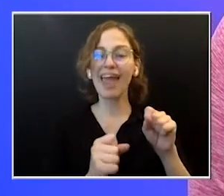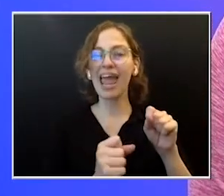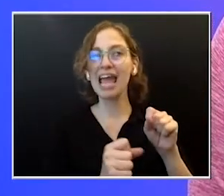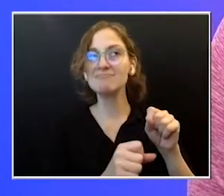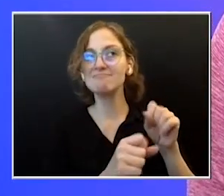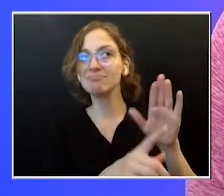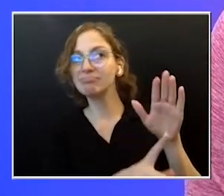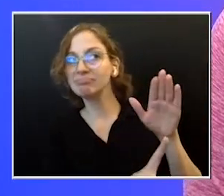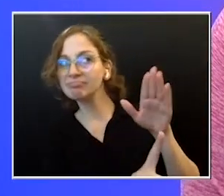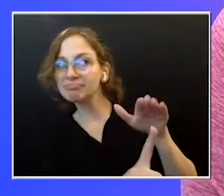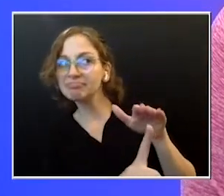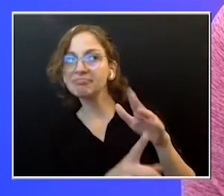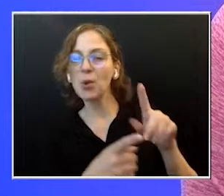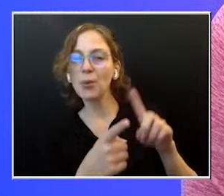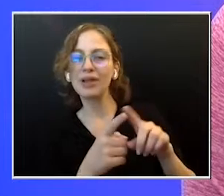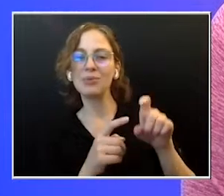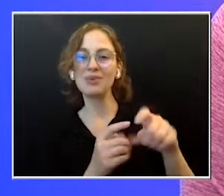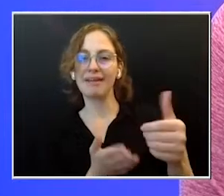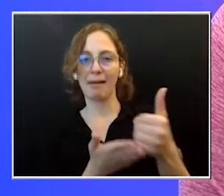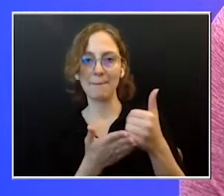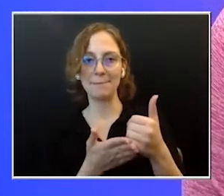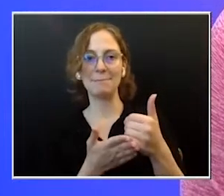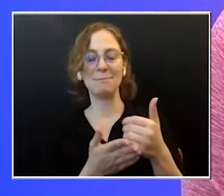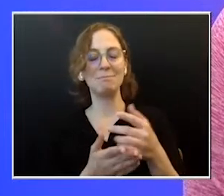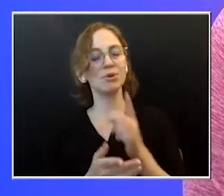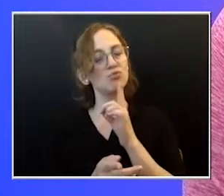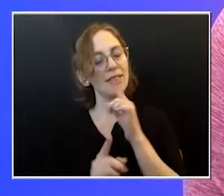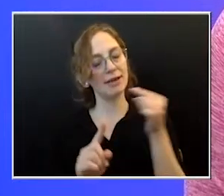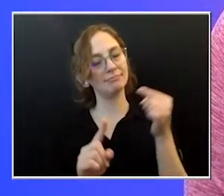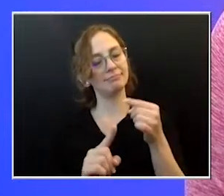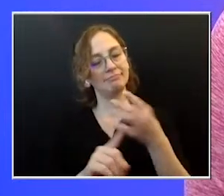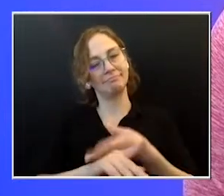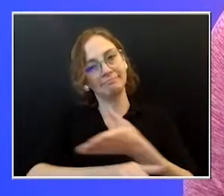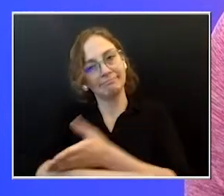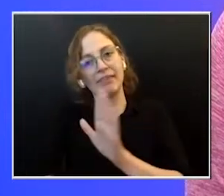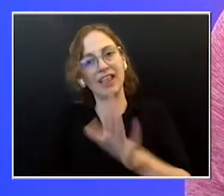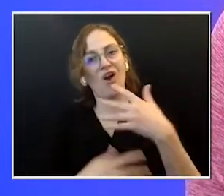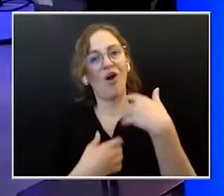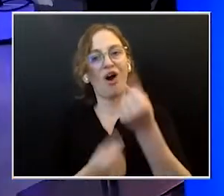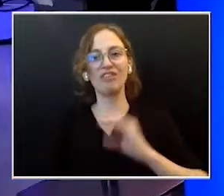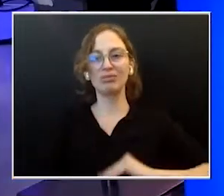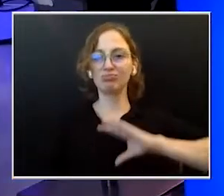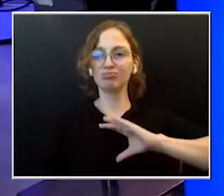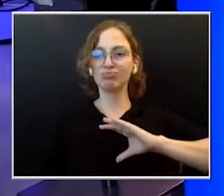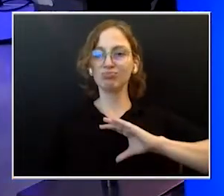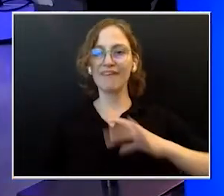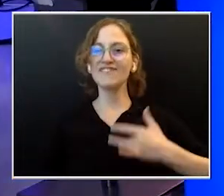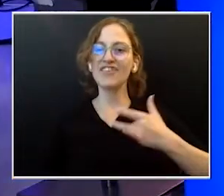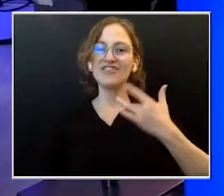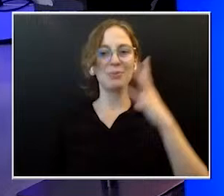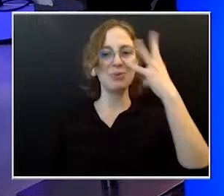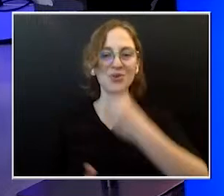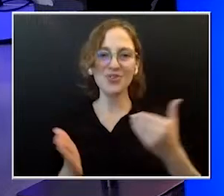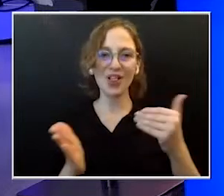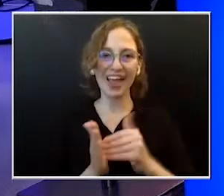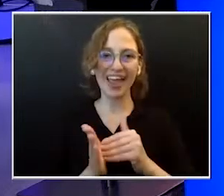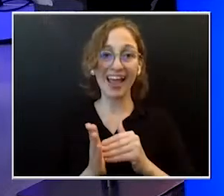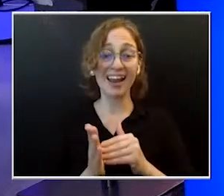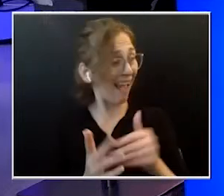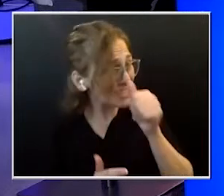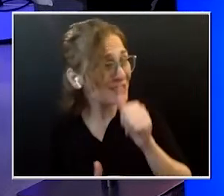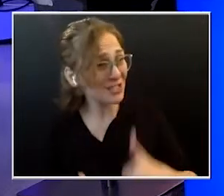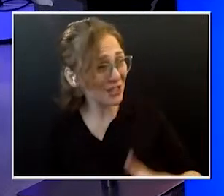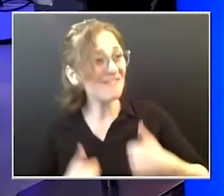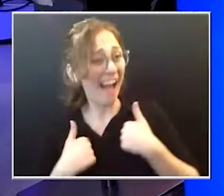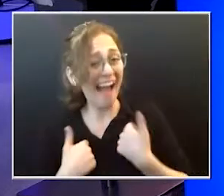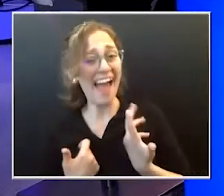their confidence so that they will feel beautiful again. And live and survive and keep living